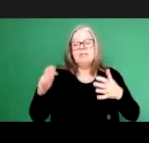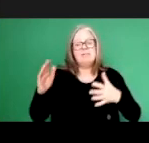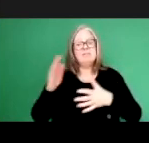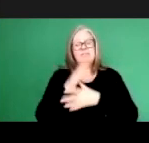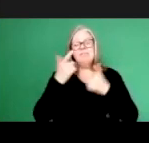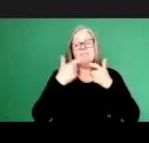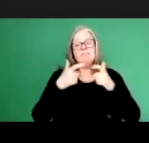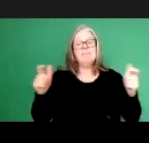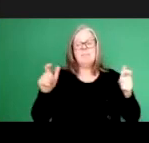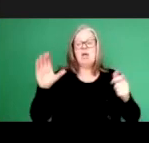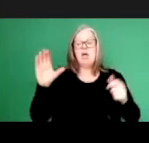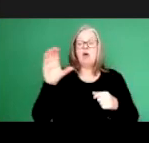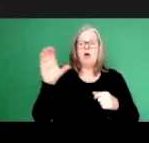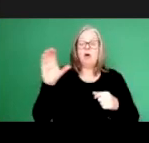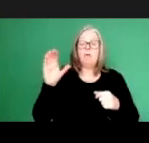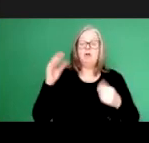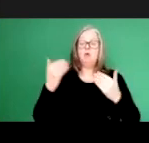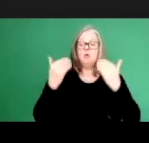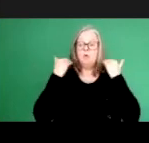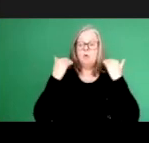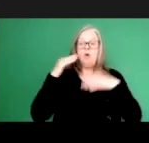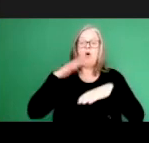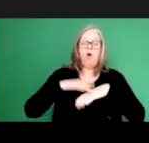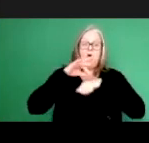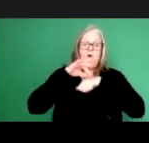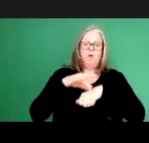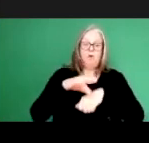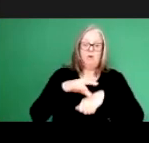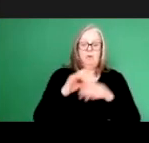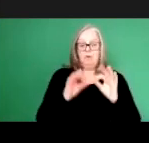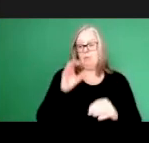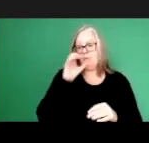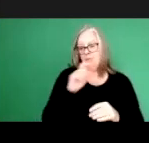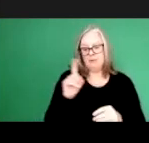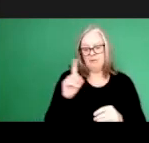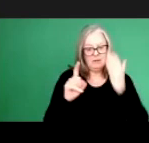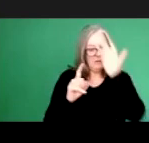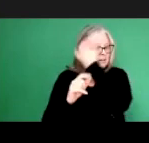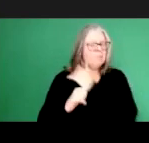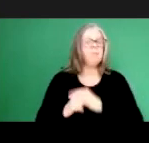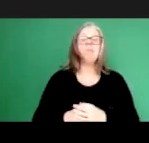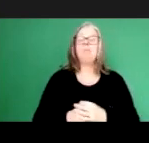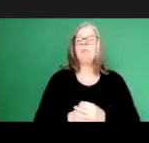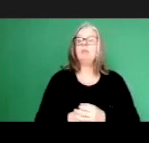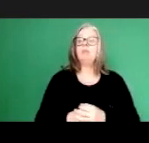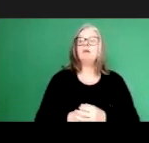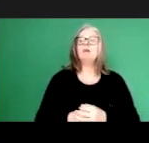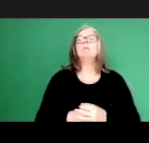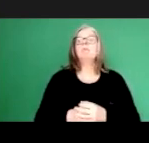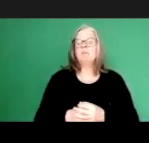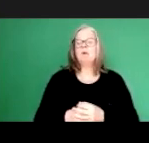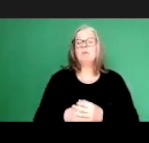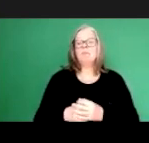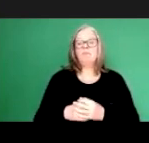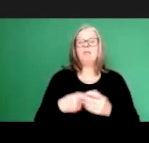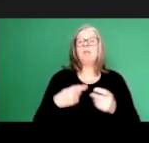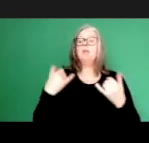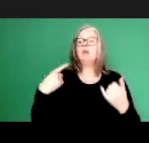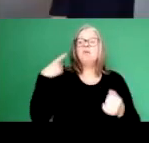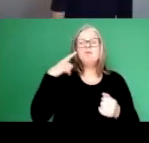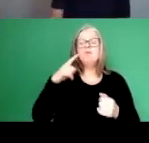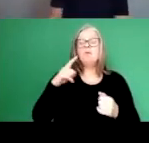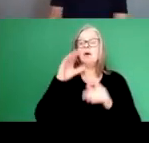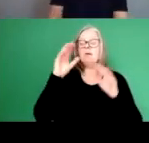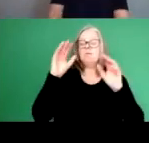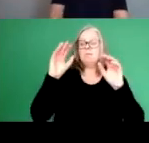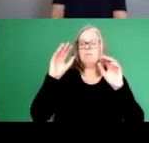footprint of any entity on earth. So why do climate justice matter? And what does it mean to talk about a just